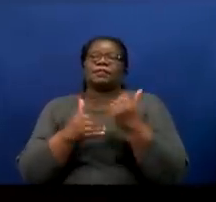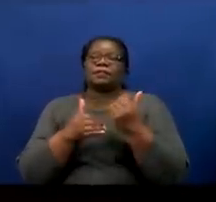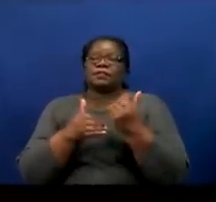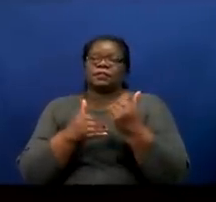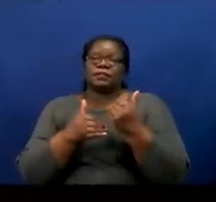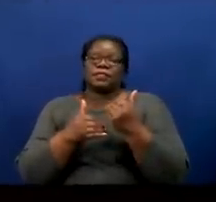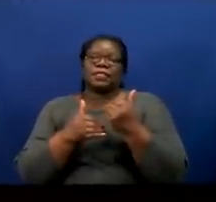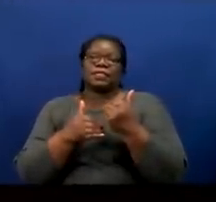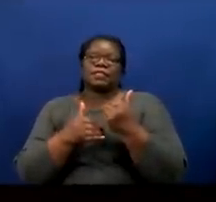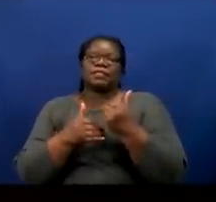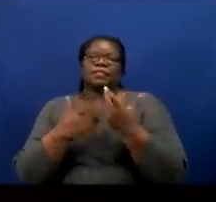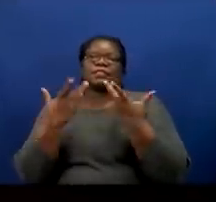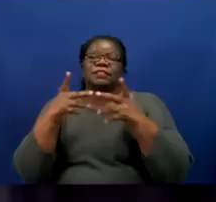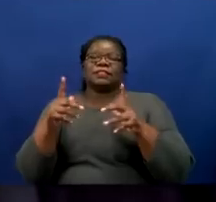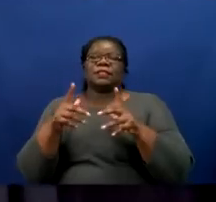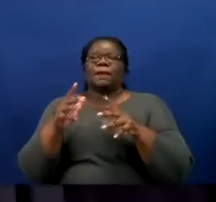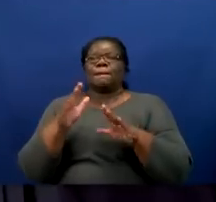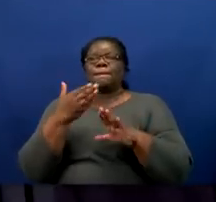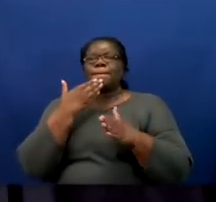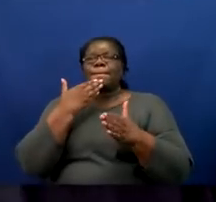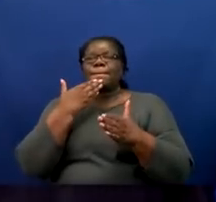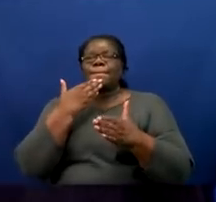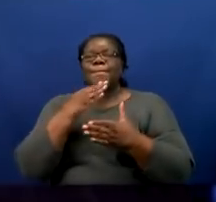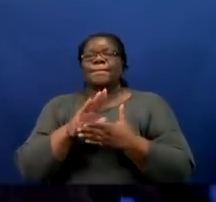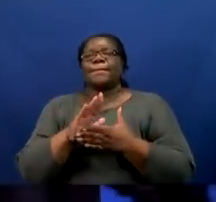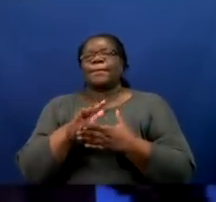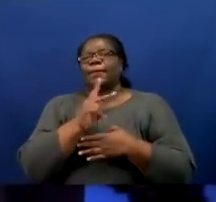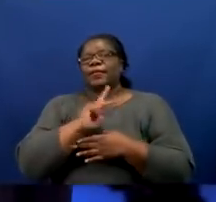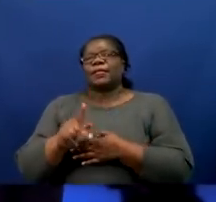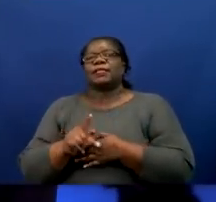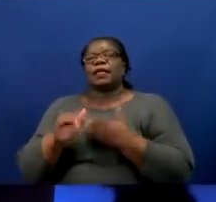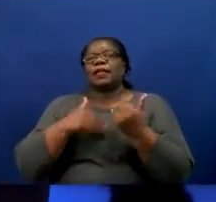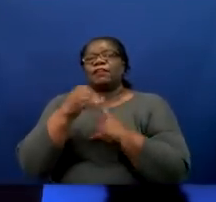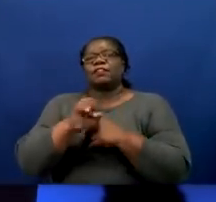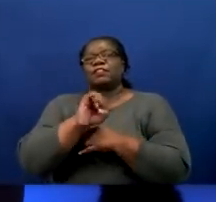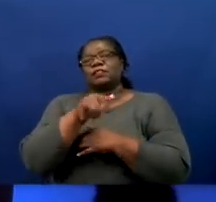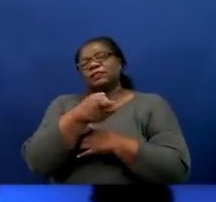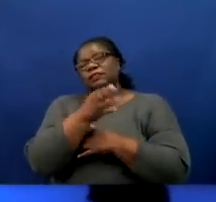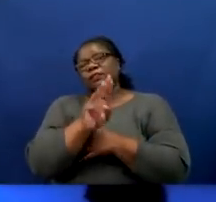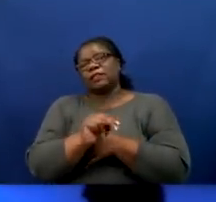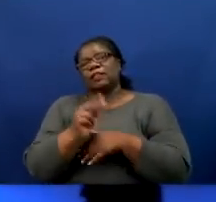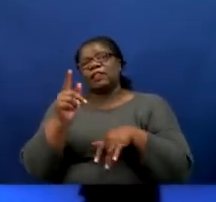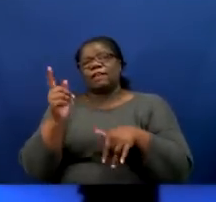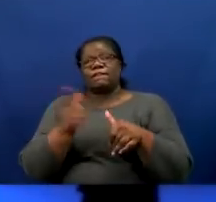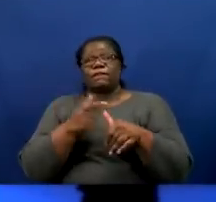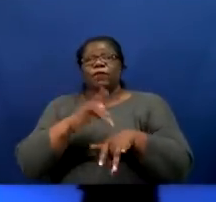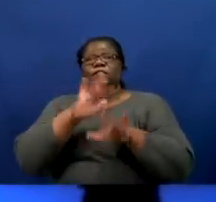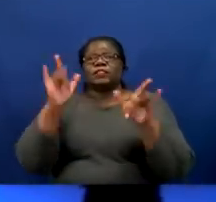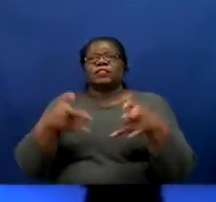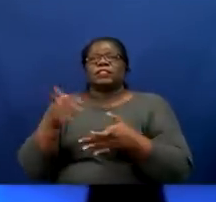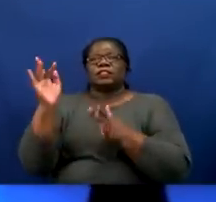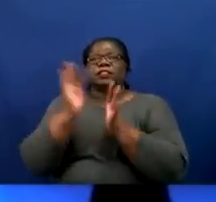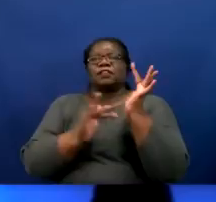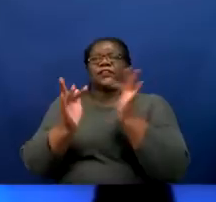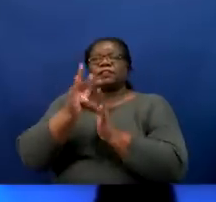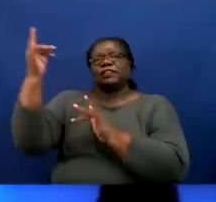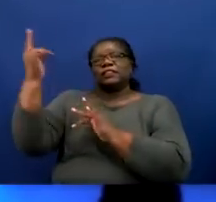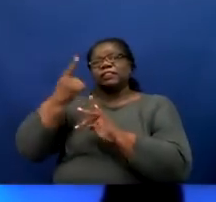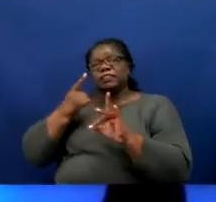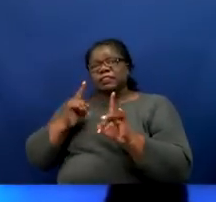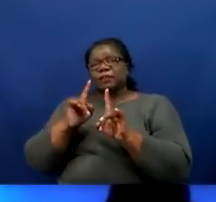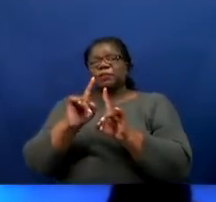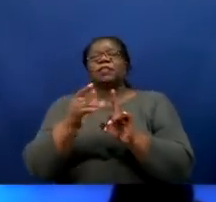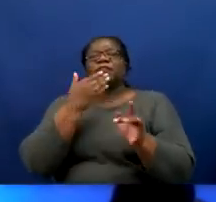there were a lot of bad kings that came after Solomon. But on this first Sunday of Advent, can I give you some more good